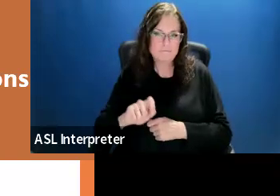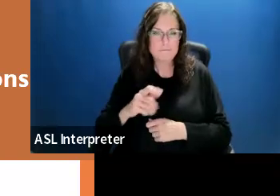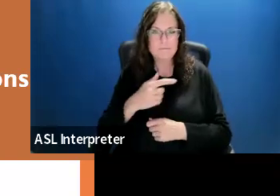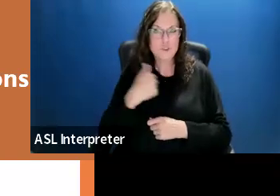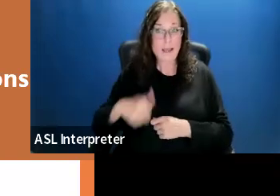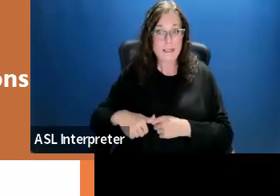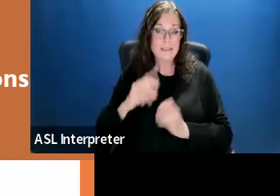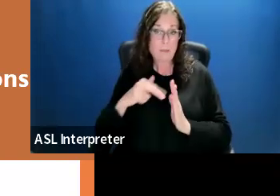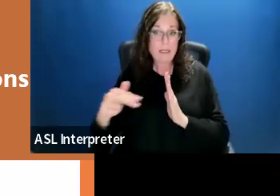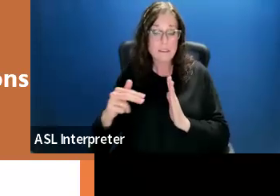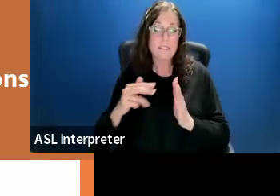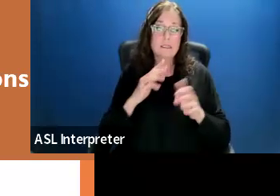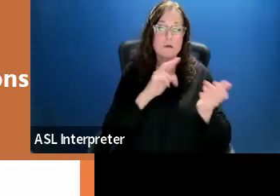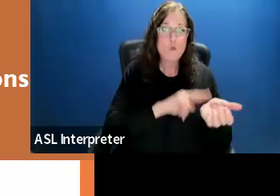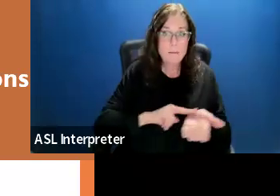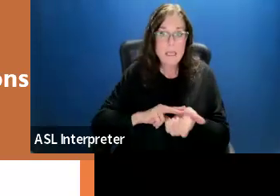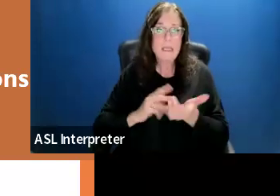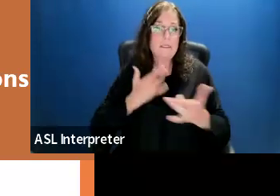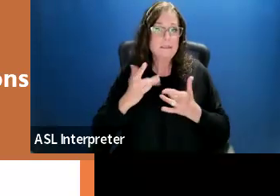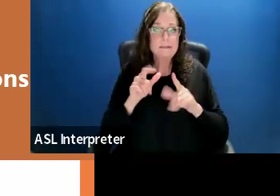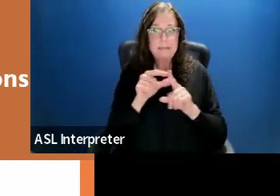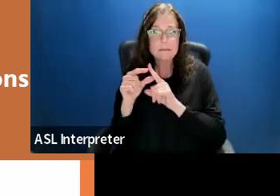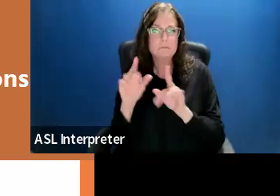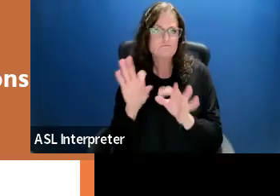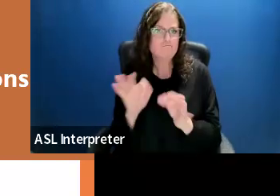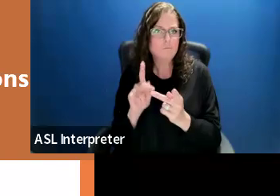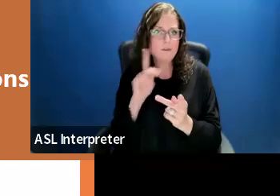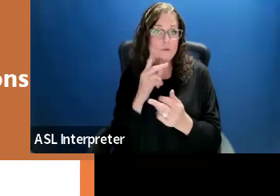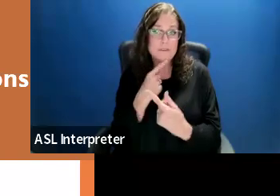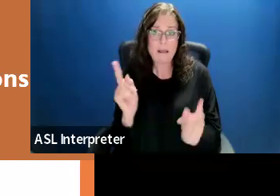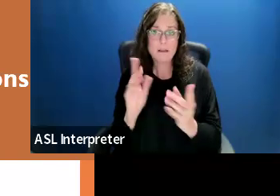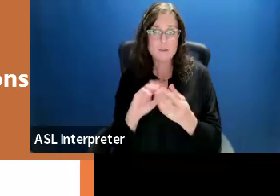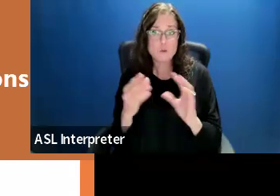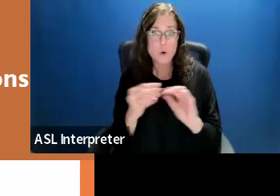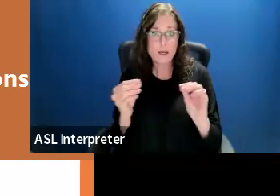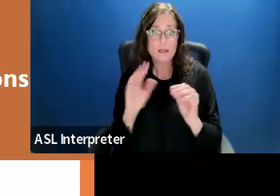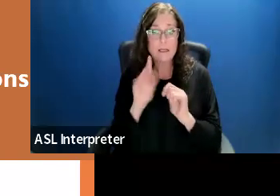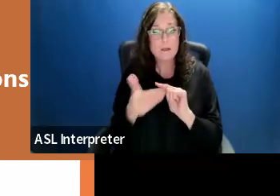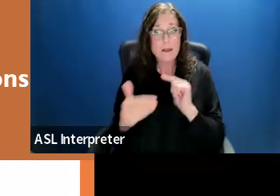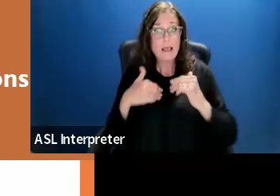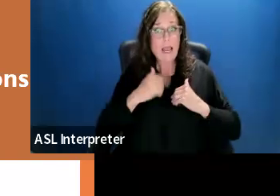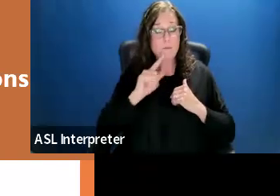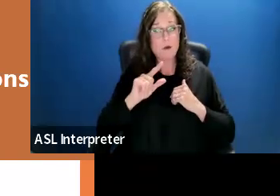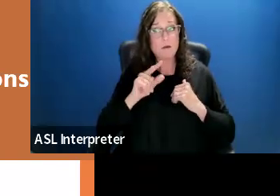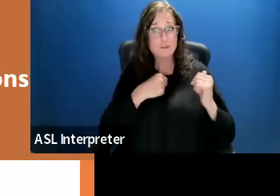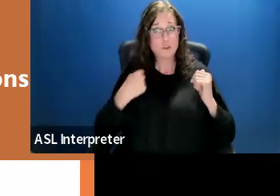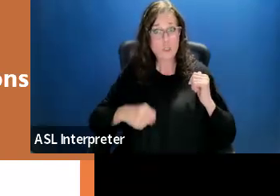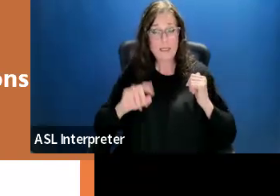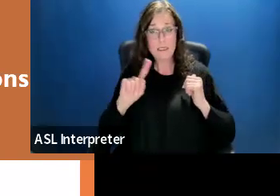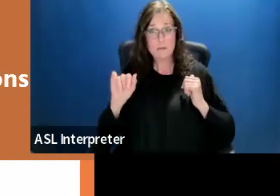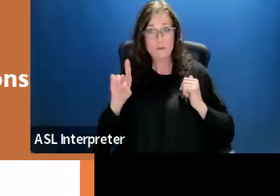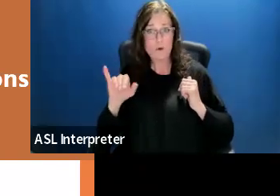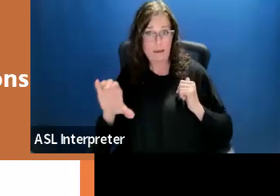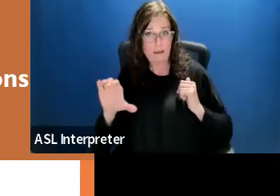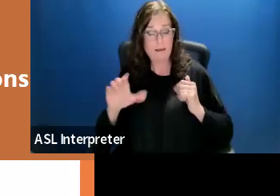features rhyming, energetic text, making it ideal for a story time. The book also introduces the animals of the Chinese zodiac, and the author's